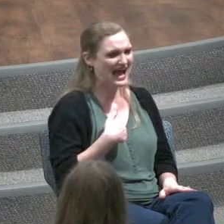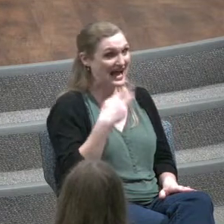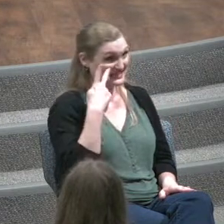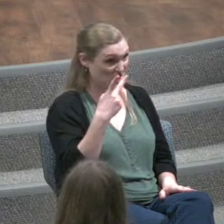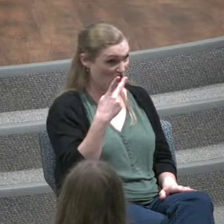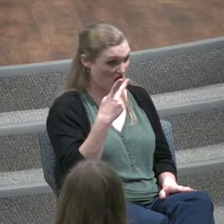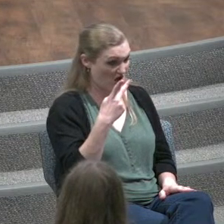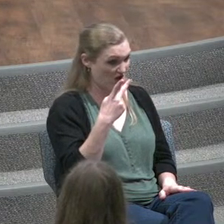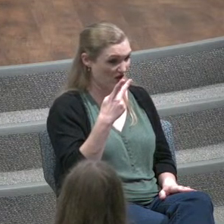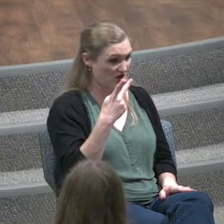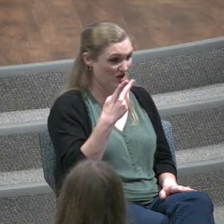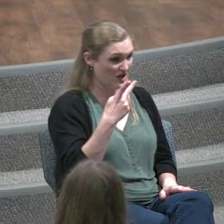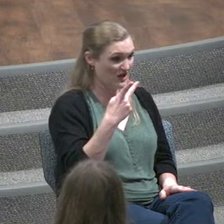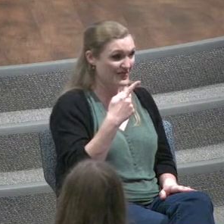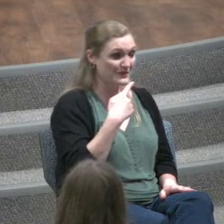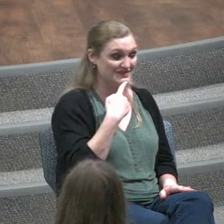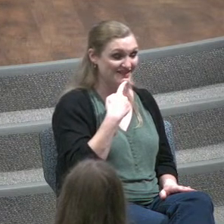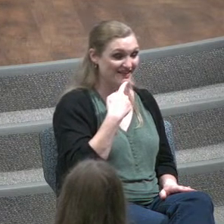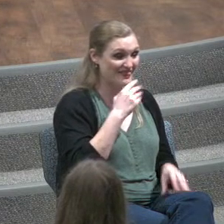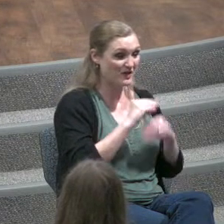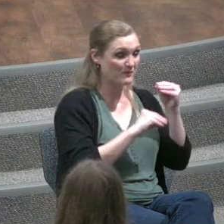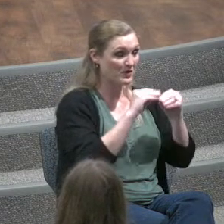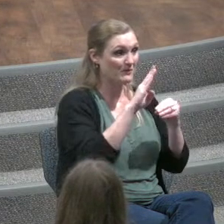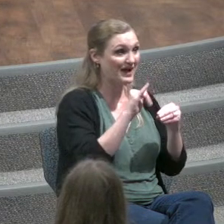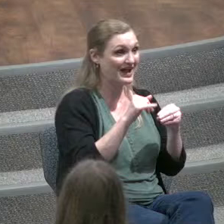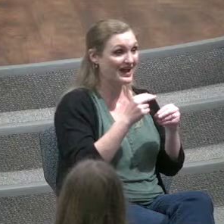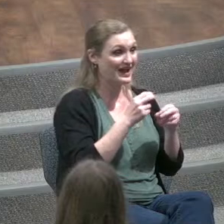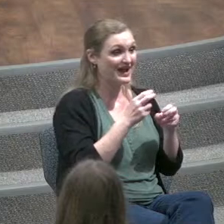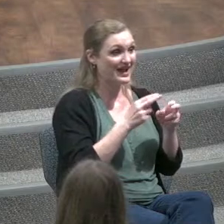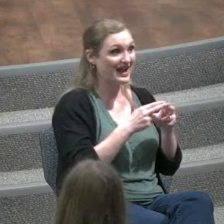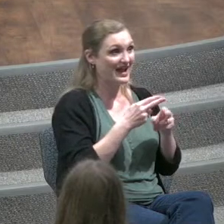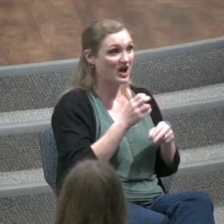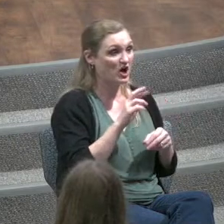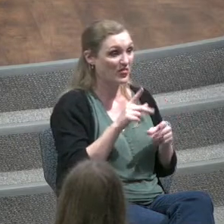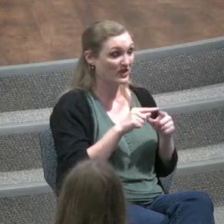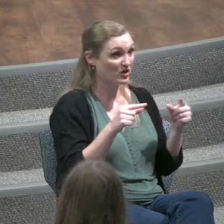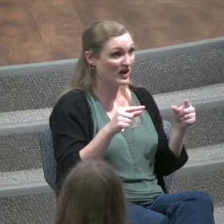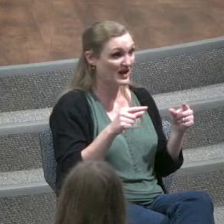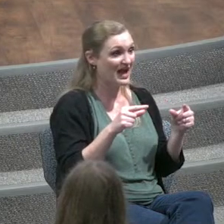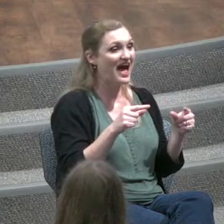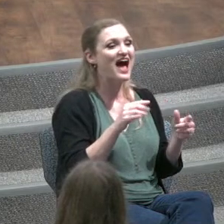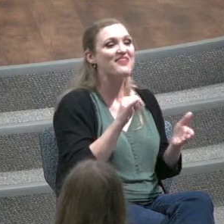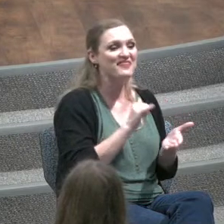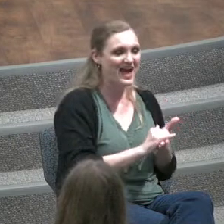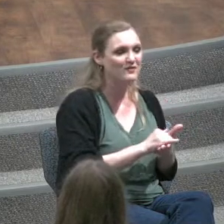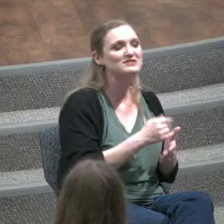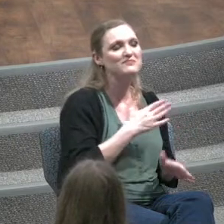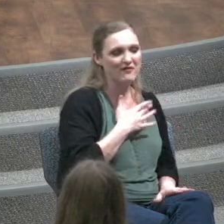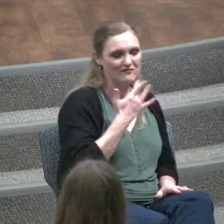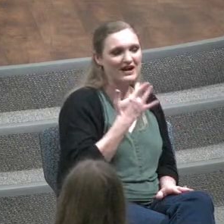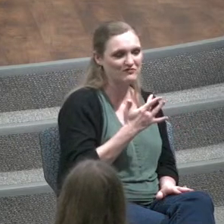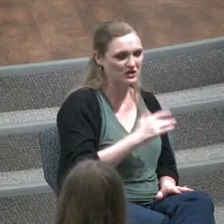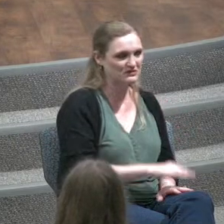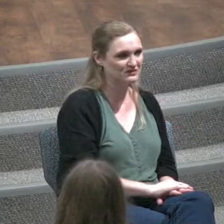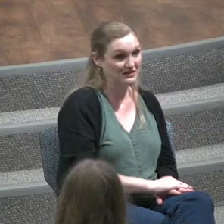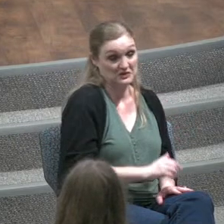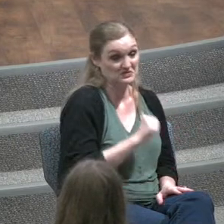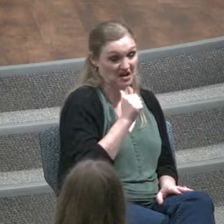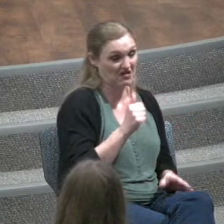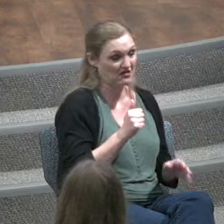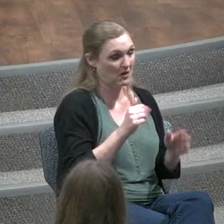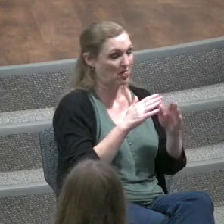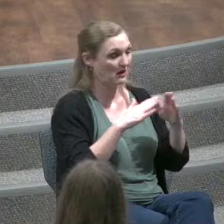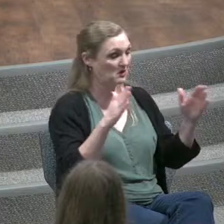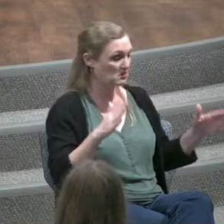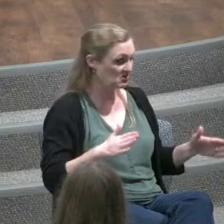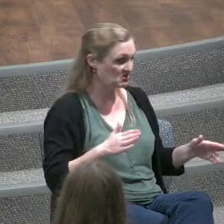saw with my eyes that were said to have been built by Herod the Great, this is the most impressive. Not any building made out of stone